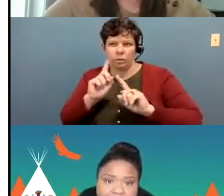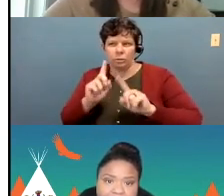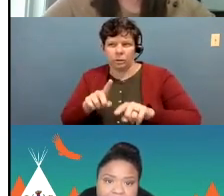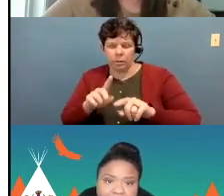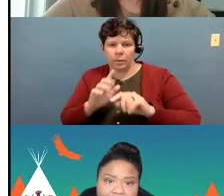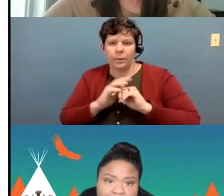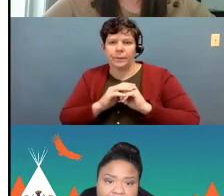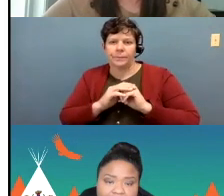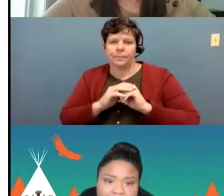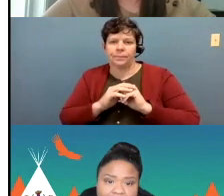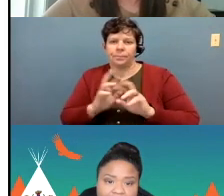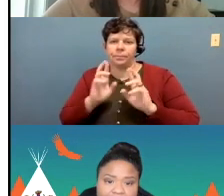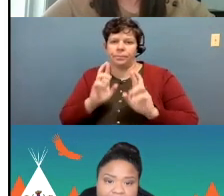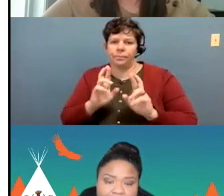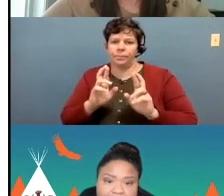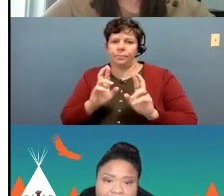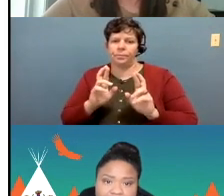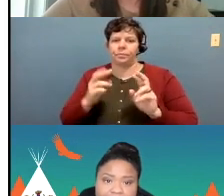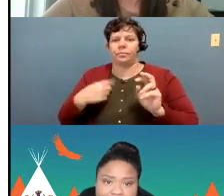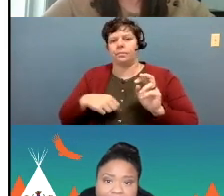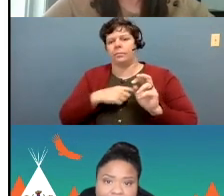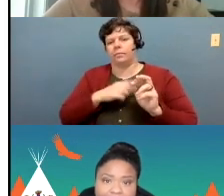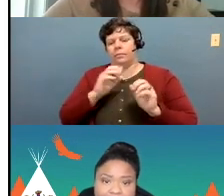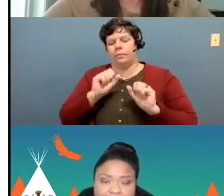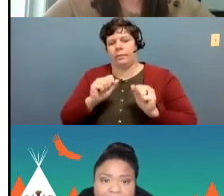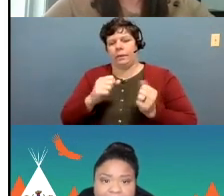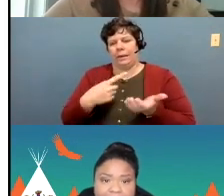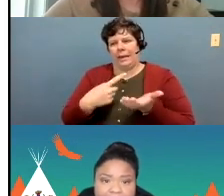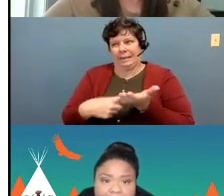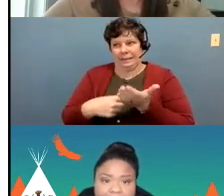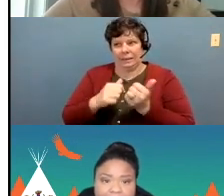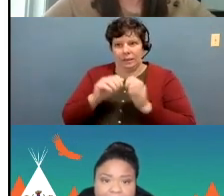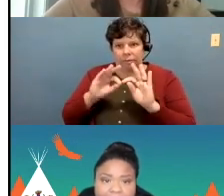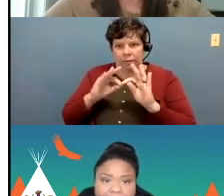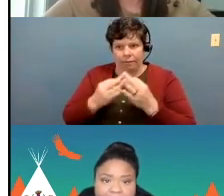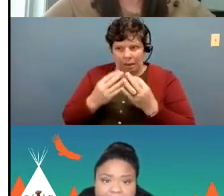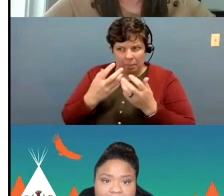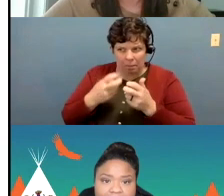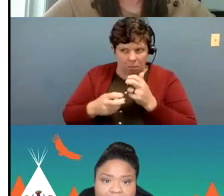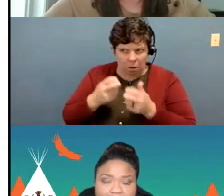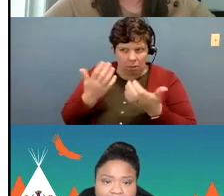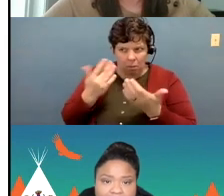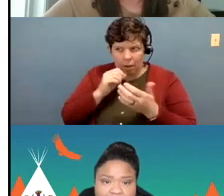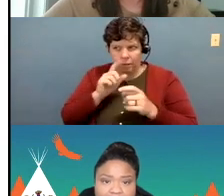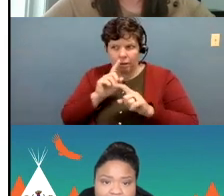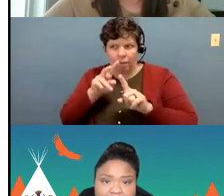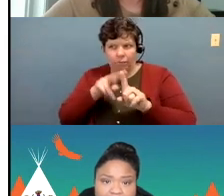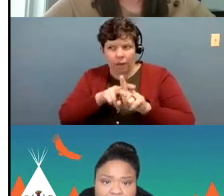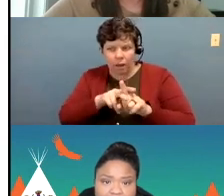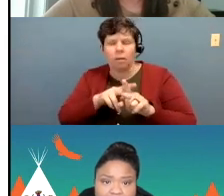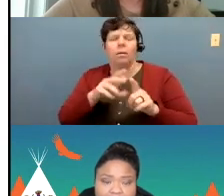And hopefully we could try to talk it through and see what the issues are and see if we could, how we could help and move things